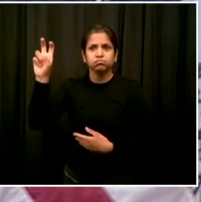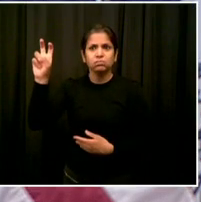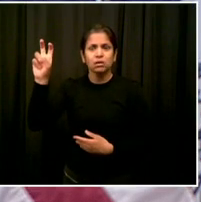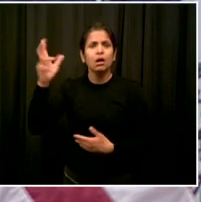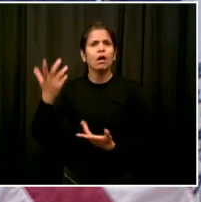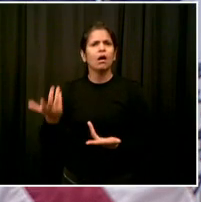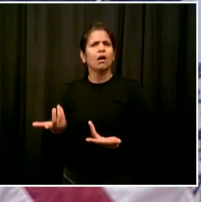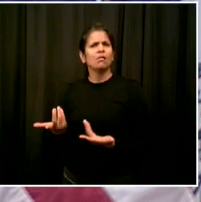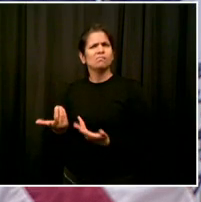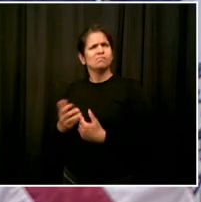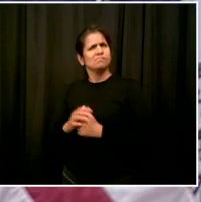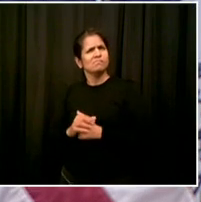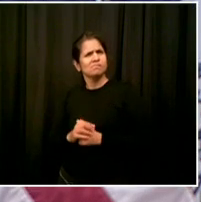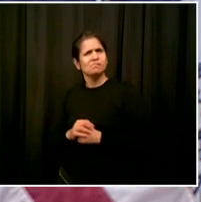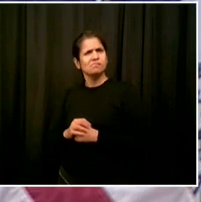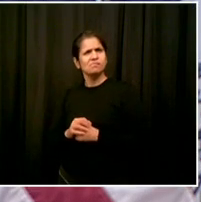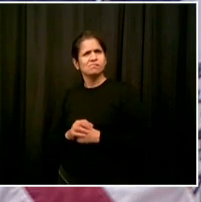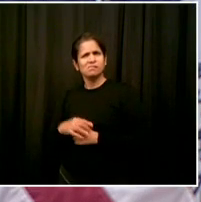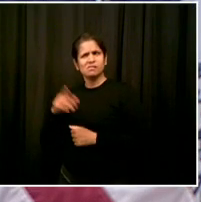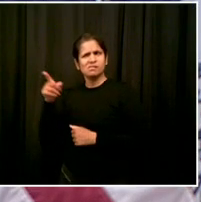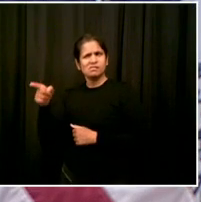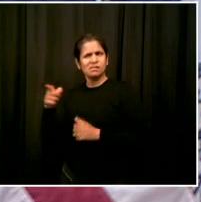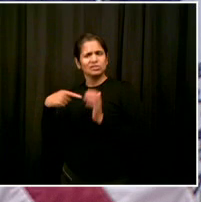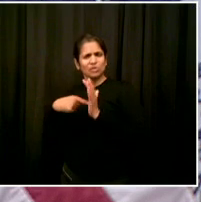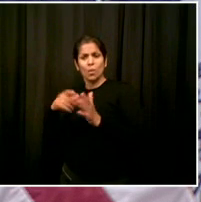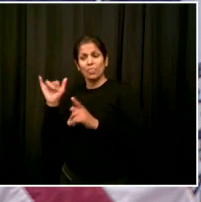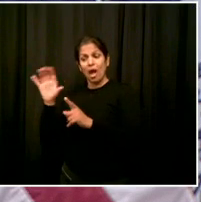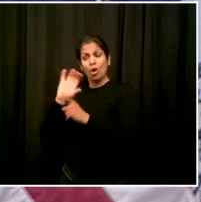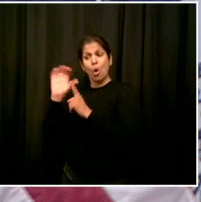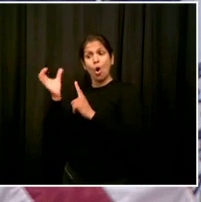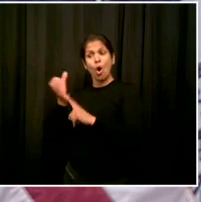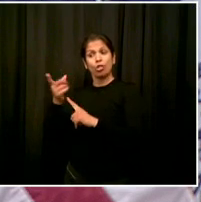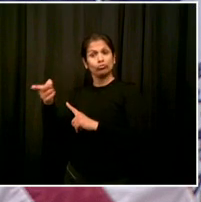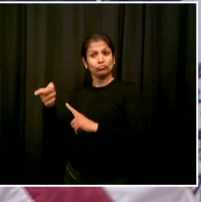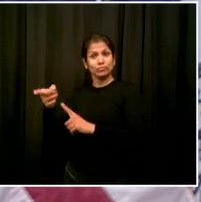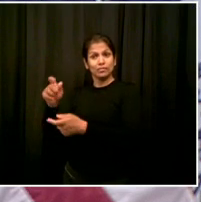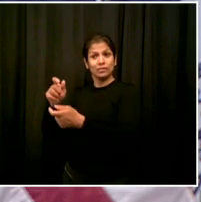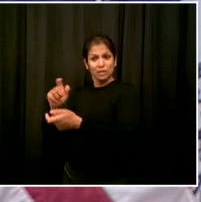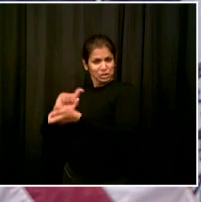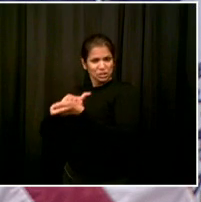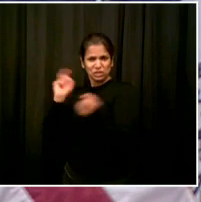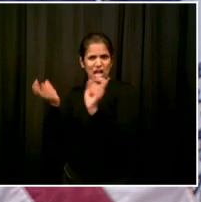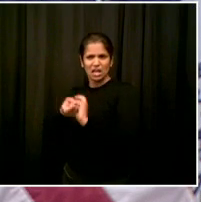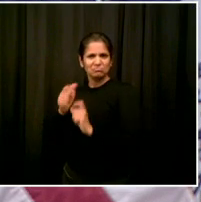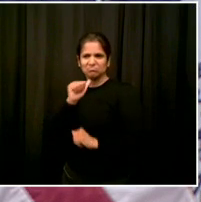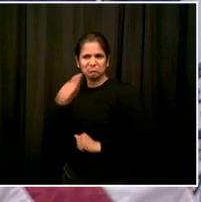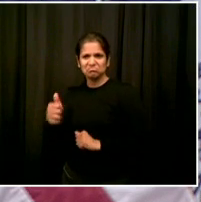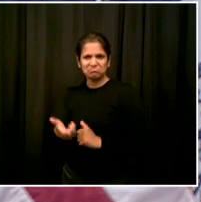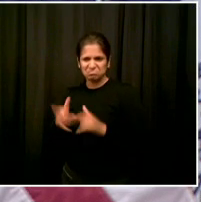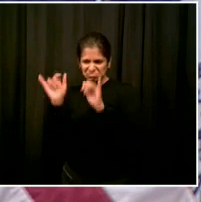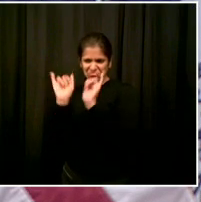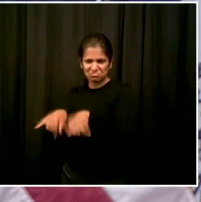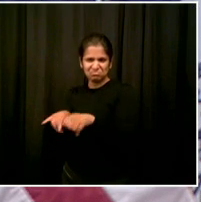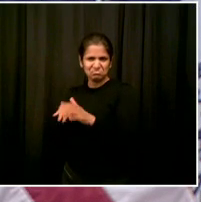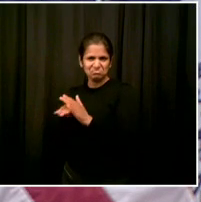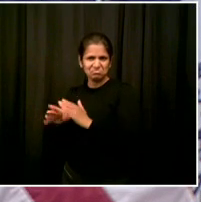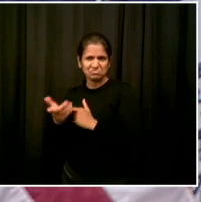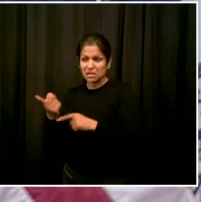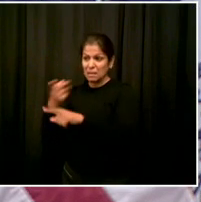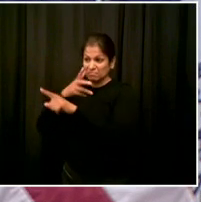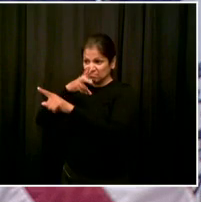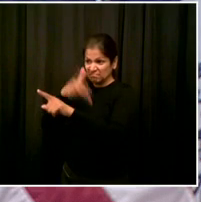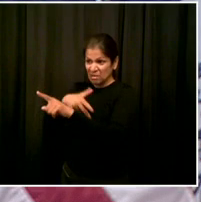unchanged because a senior member of the force who, again, was assessed punitive